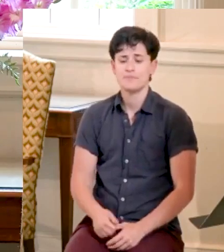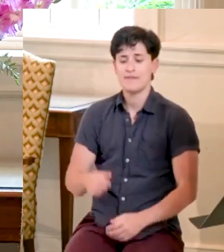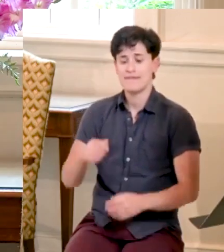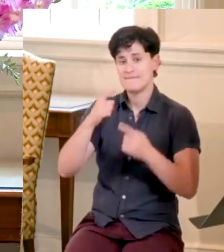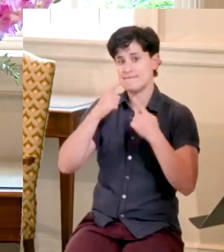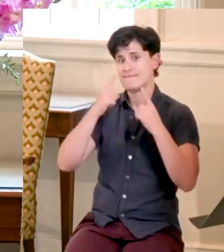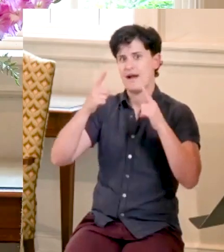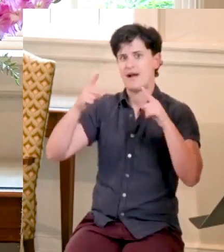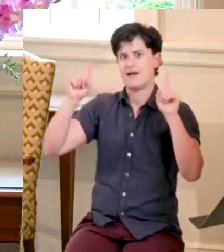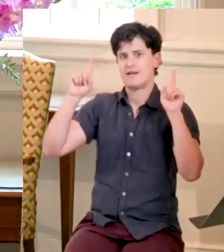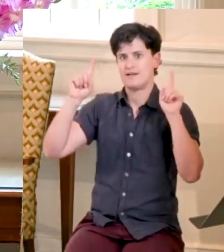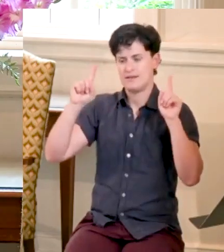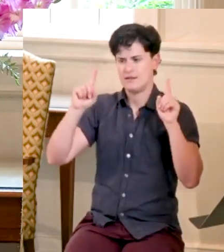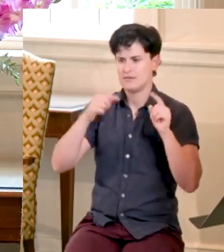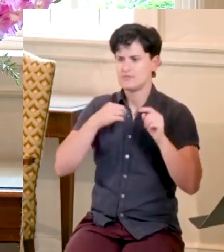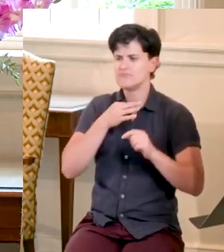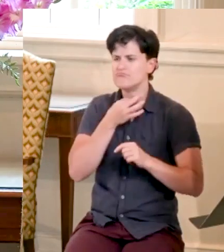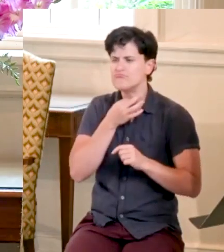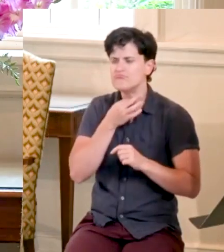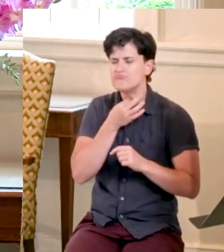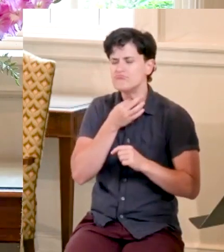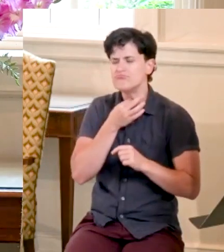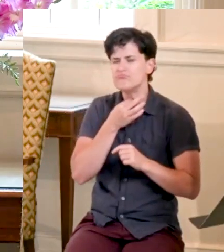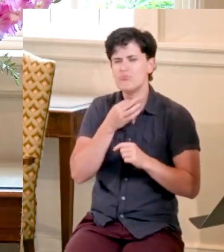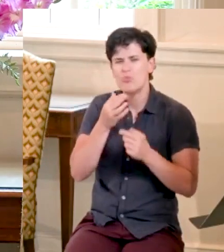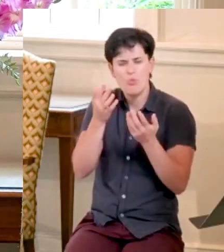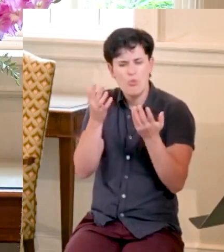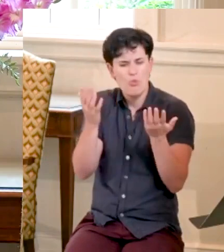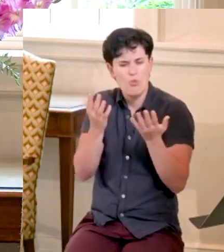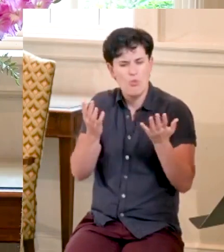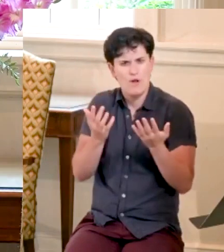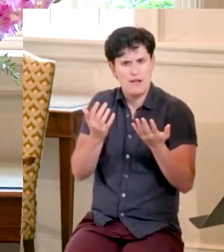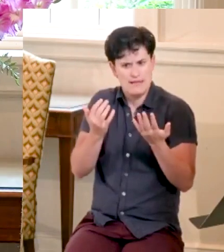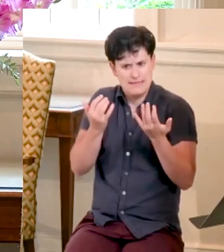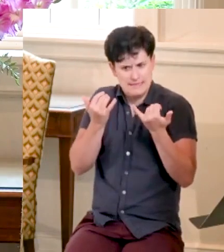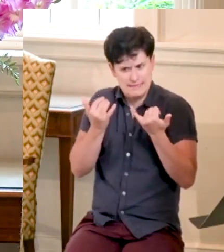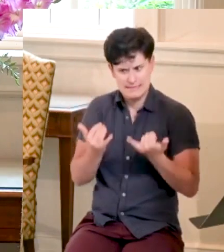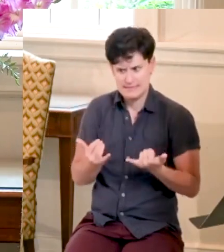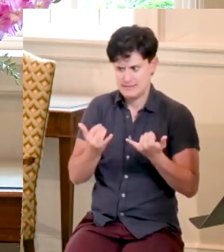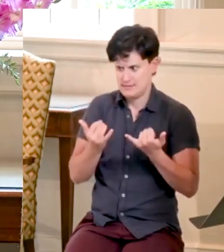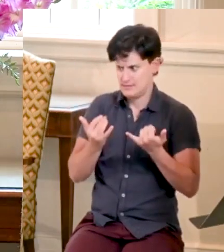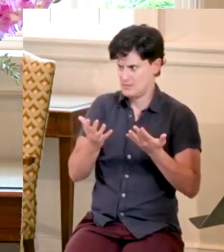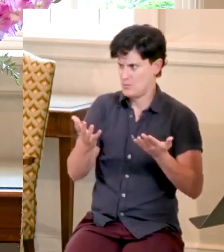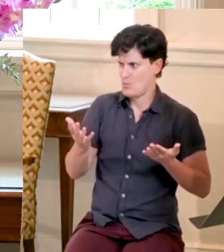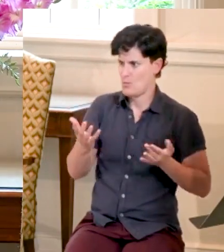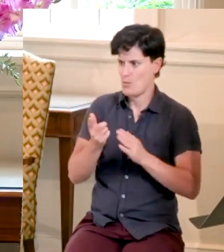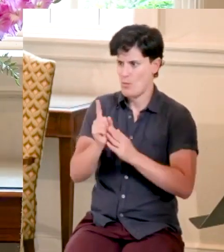Finally, what does this present moment ask of you right now?